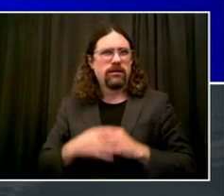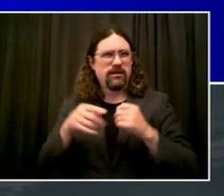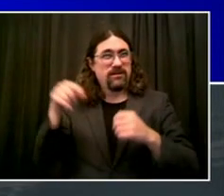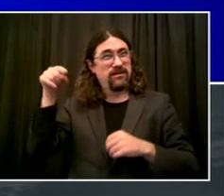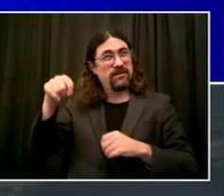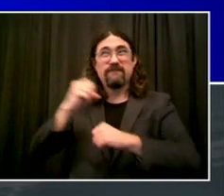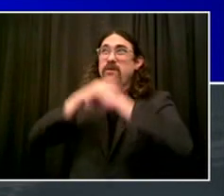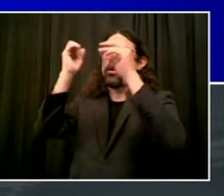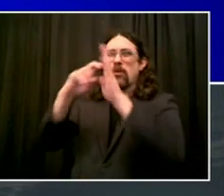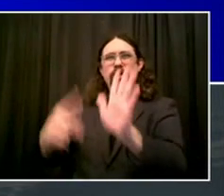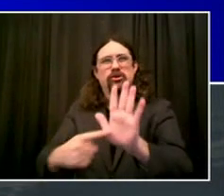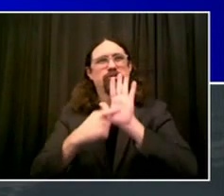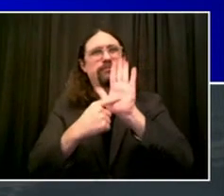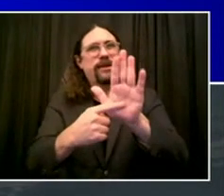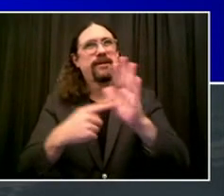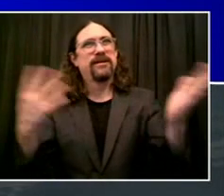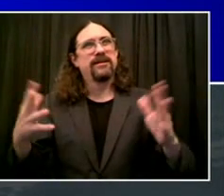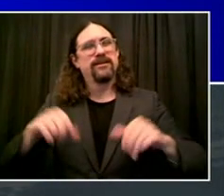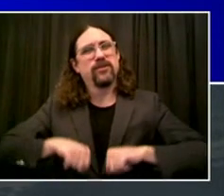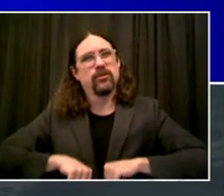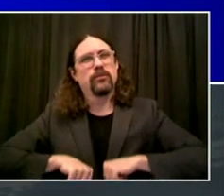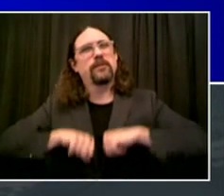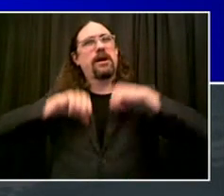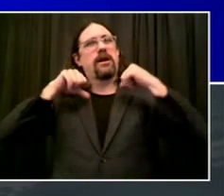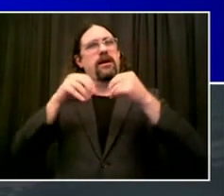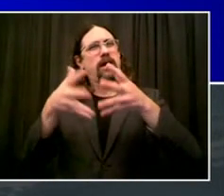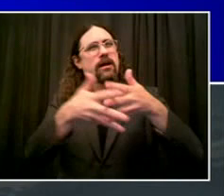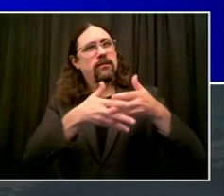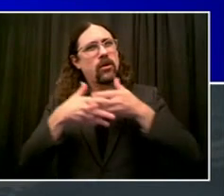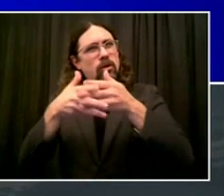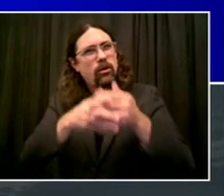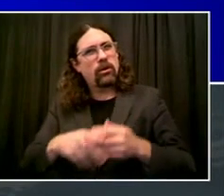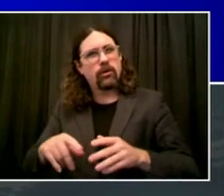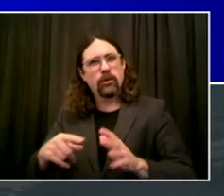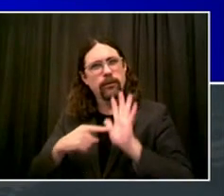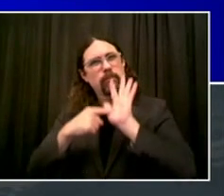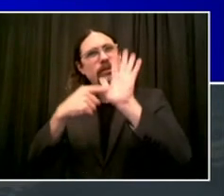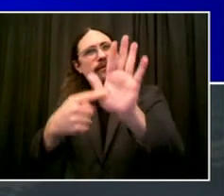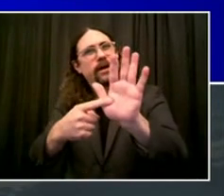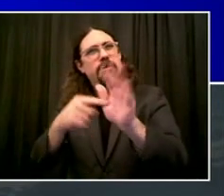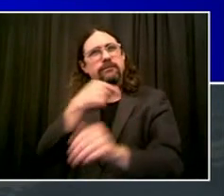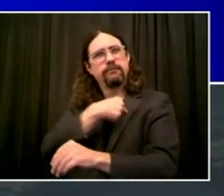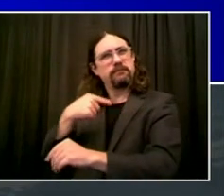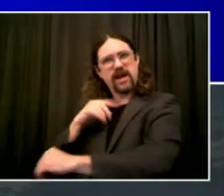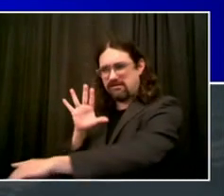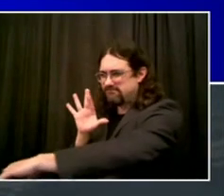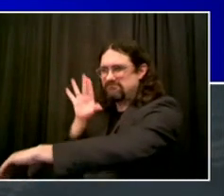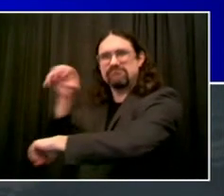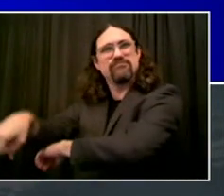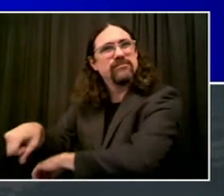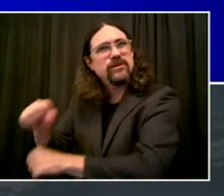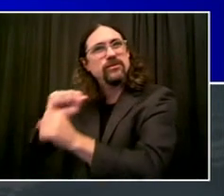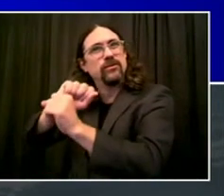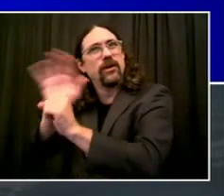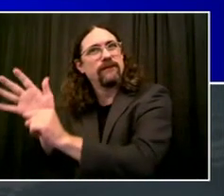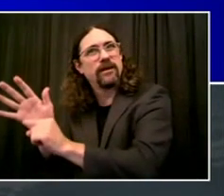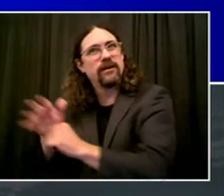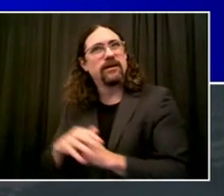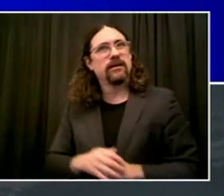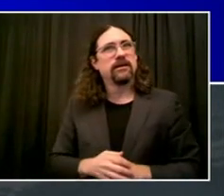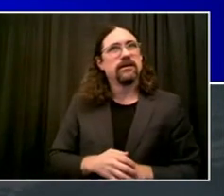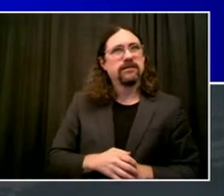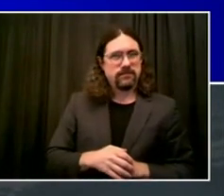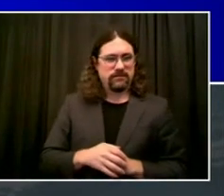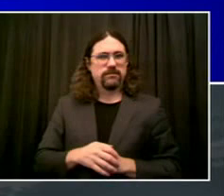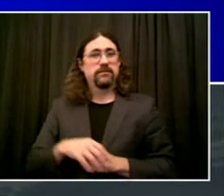together. So we need this, and it's going to be done by Macy's, and thanks to everybody at Macy's.